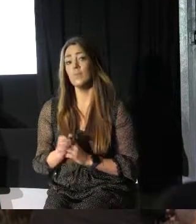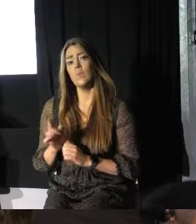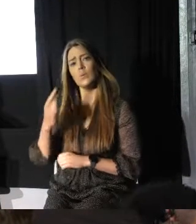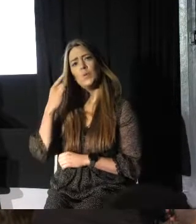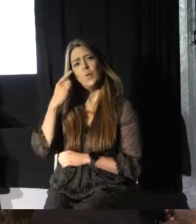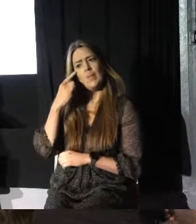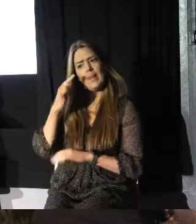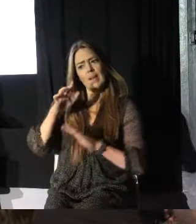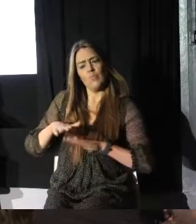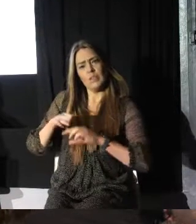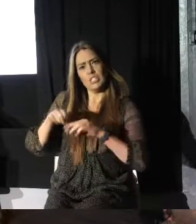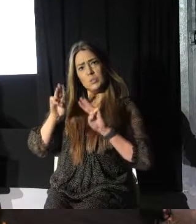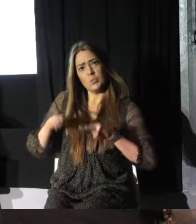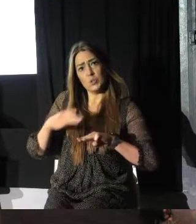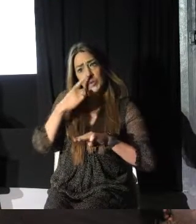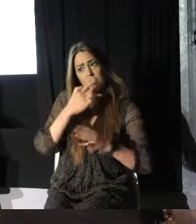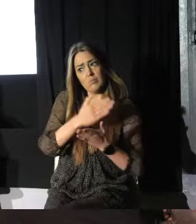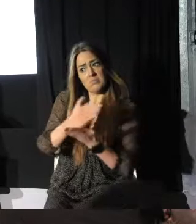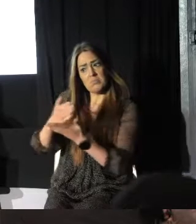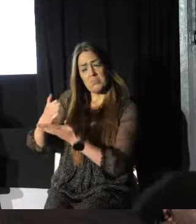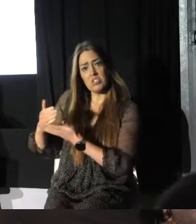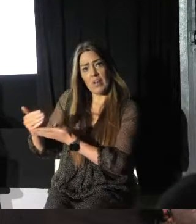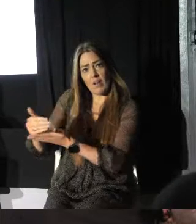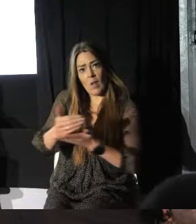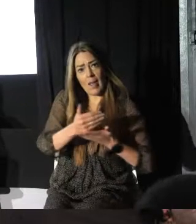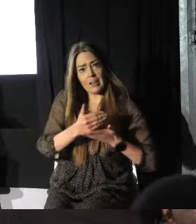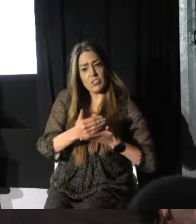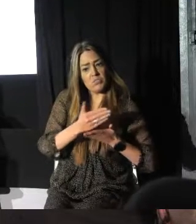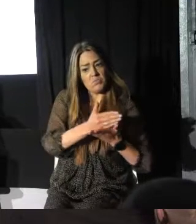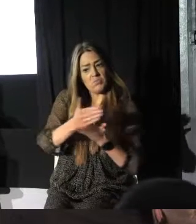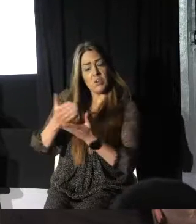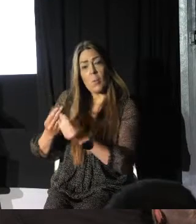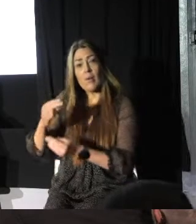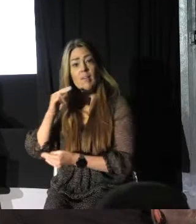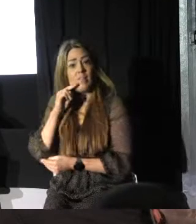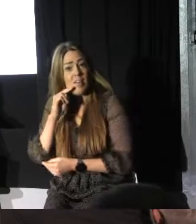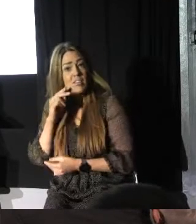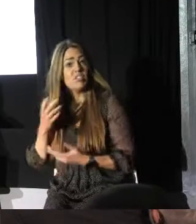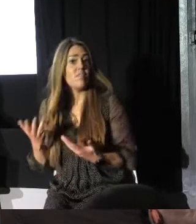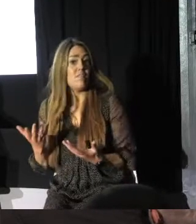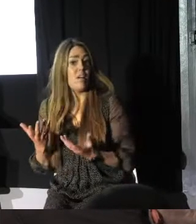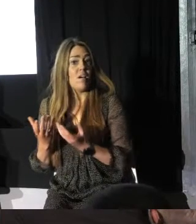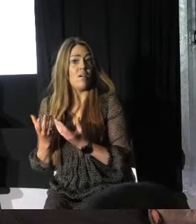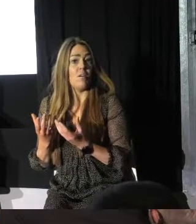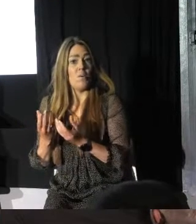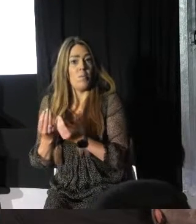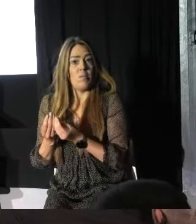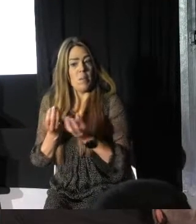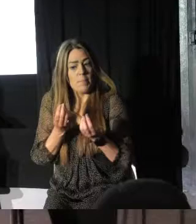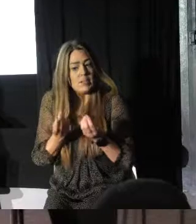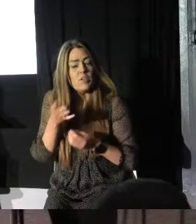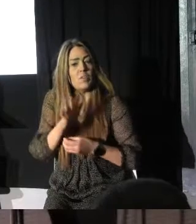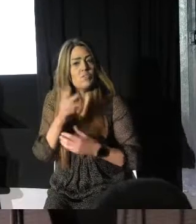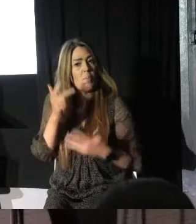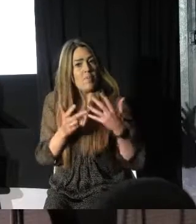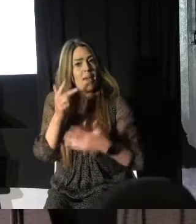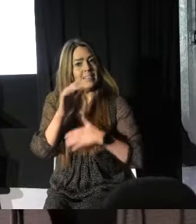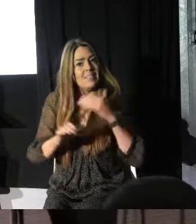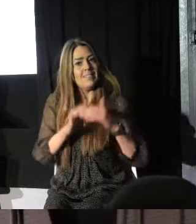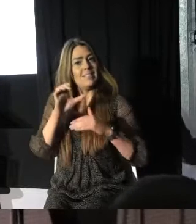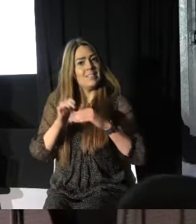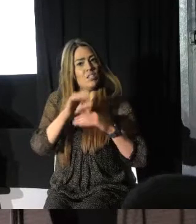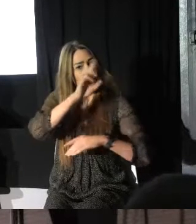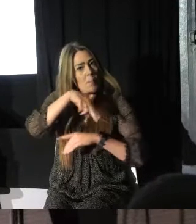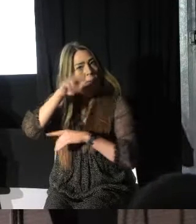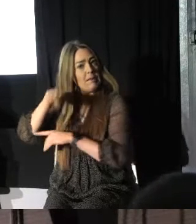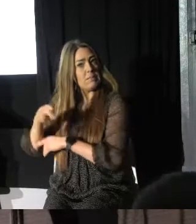British museums could one day share collections, for example, with Nigeria, with, say, British folk materials for the 18th century paintings?